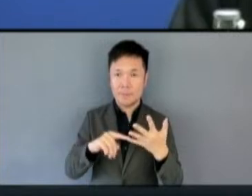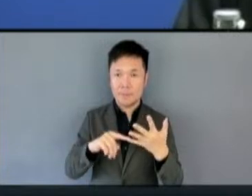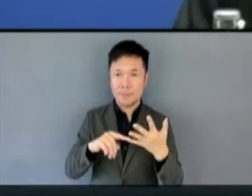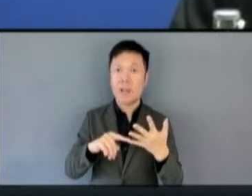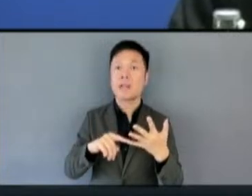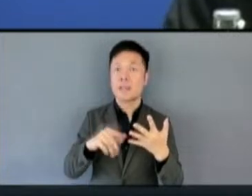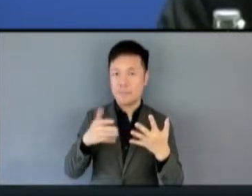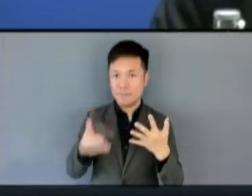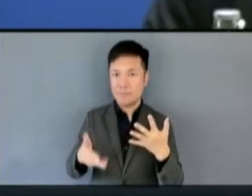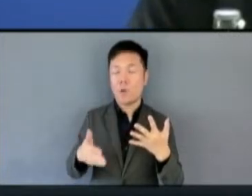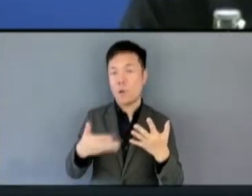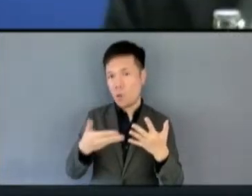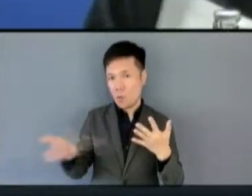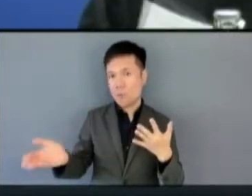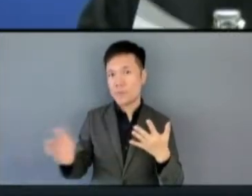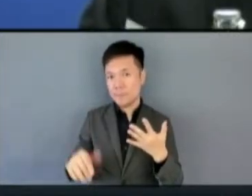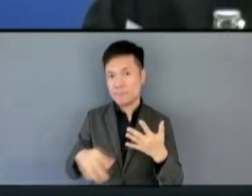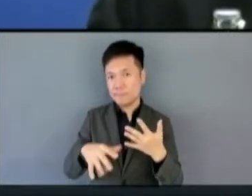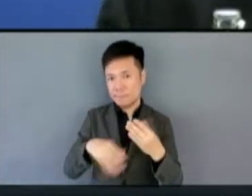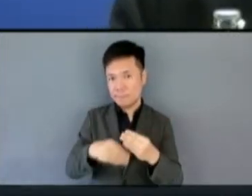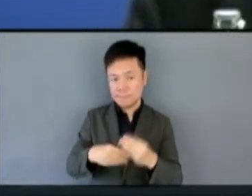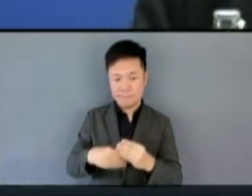entities.